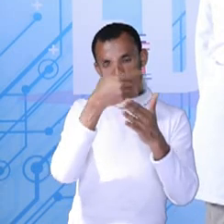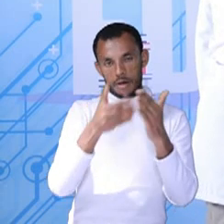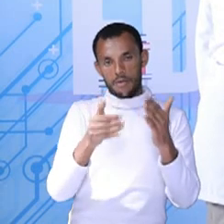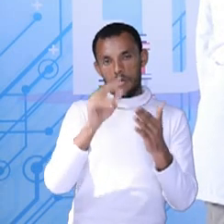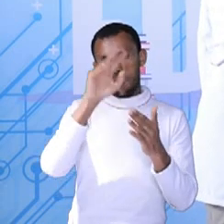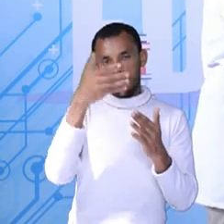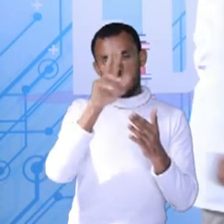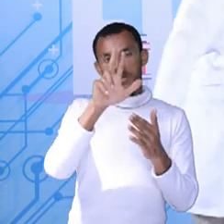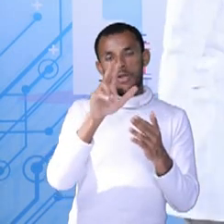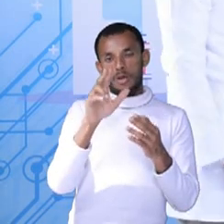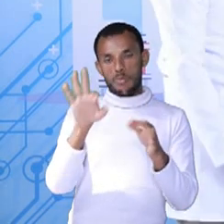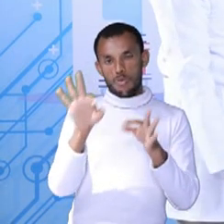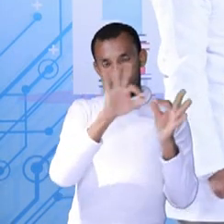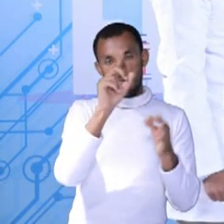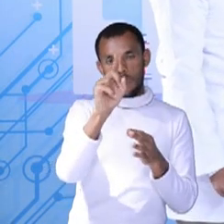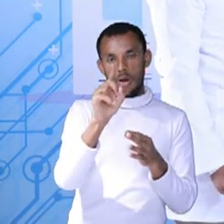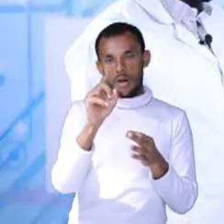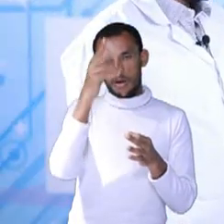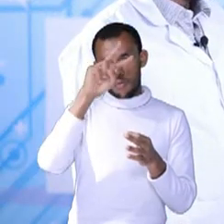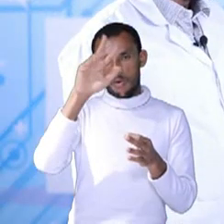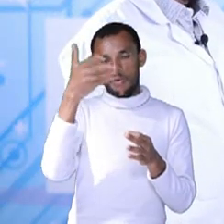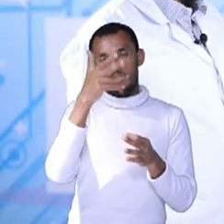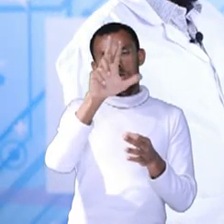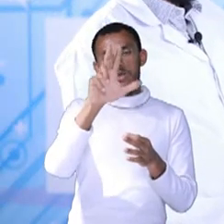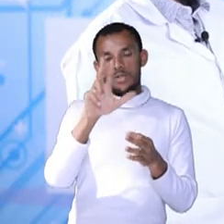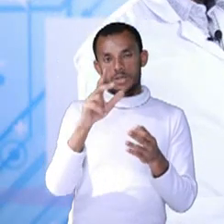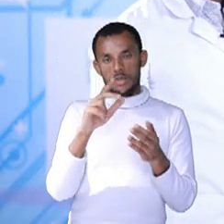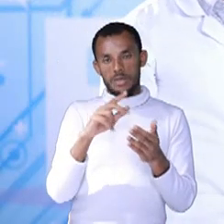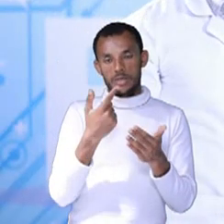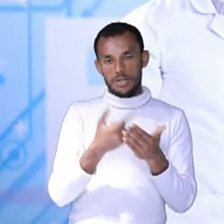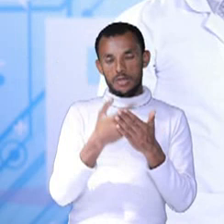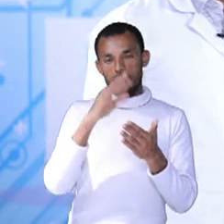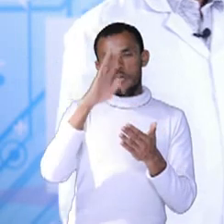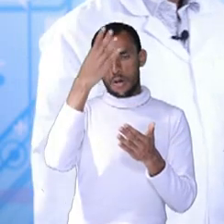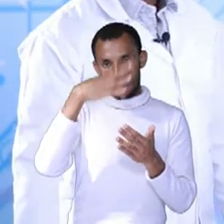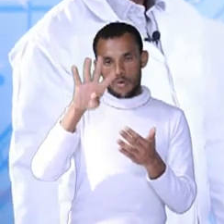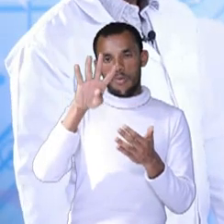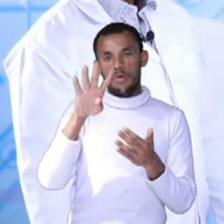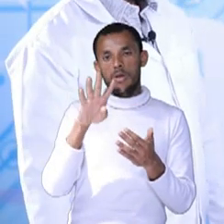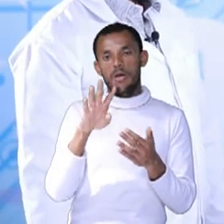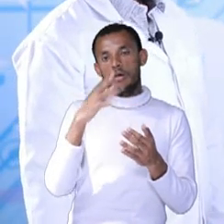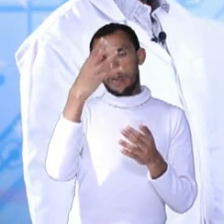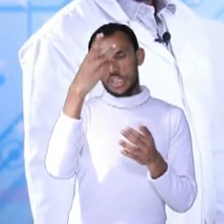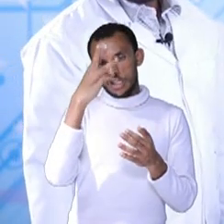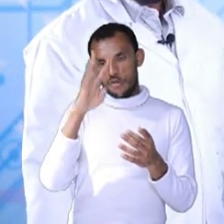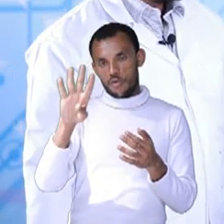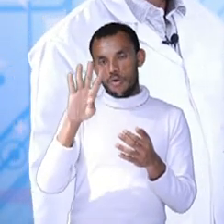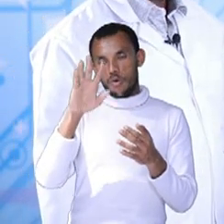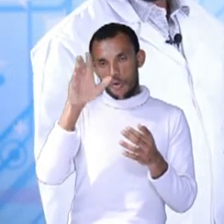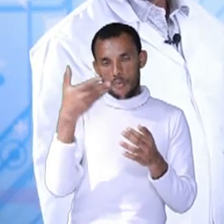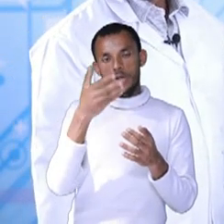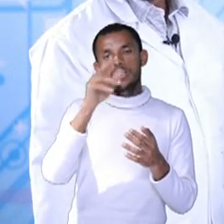3 minus, and then put 1 cubed over 3. Do you see it? Therefore, 4 cubed is 64 over